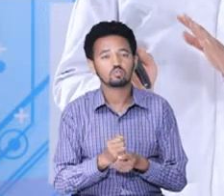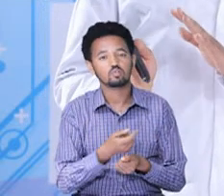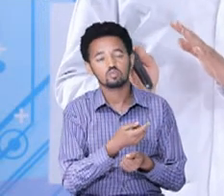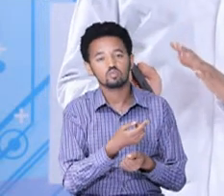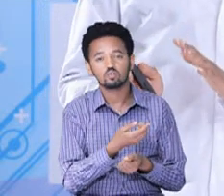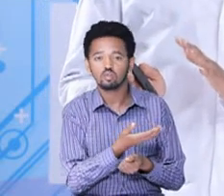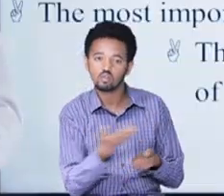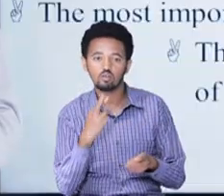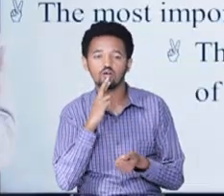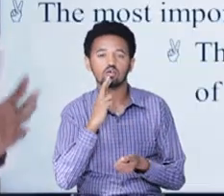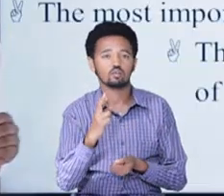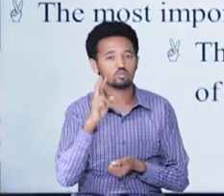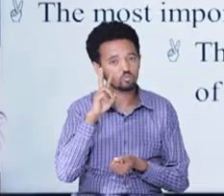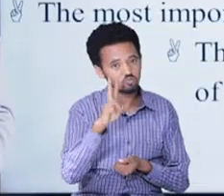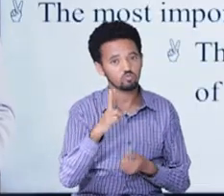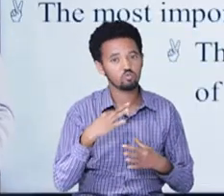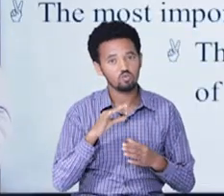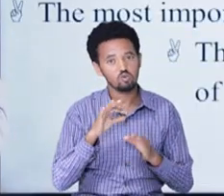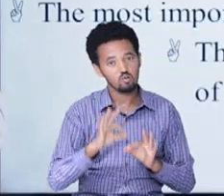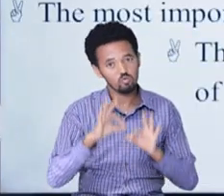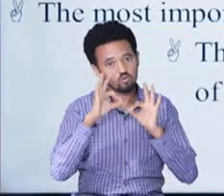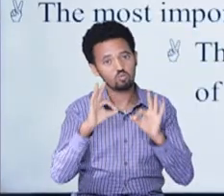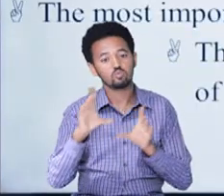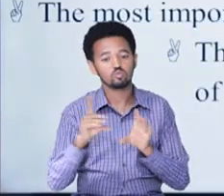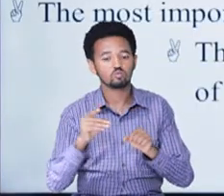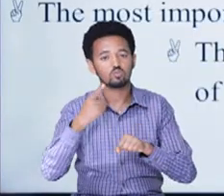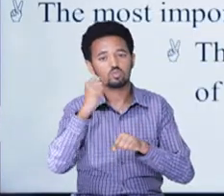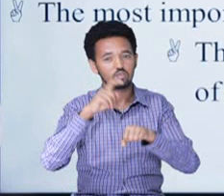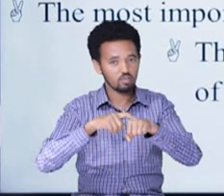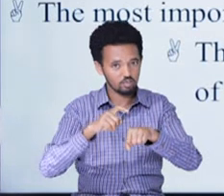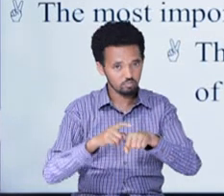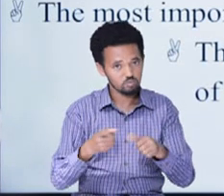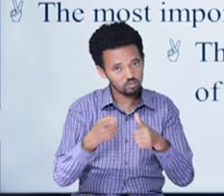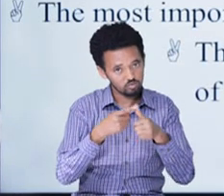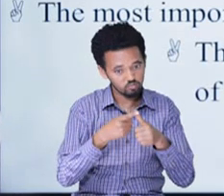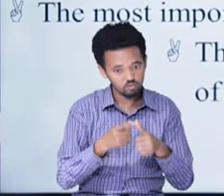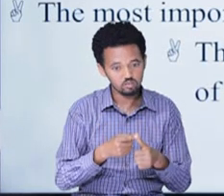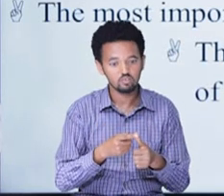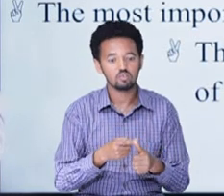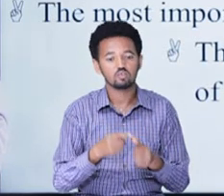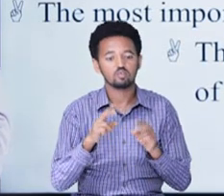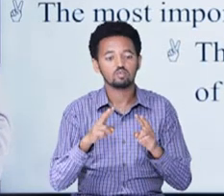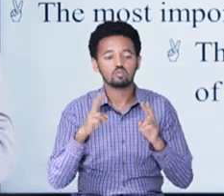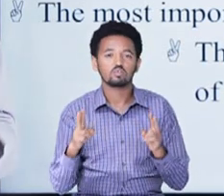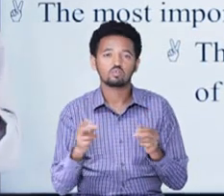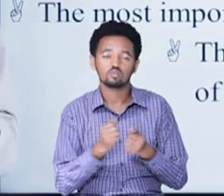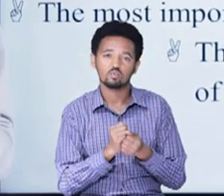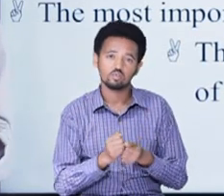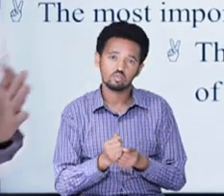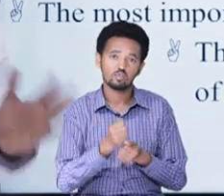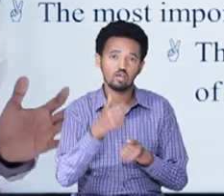are two forms of struggle during the time. The first one, non-violent form of struggle. Second